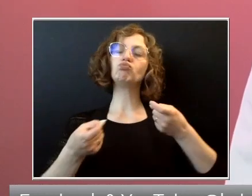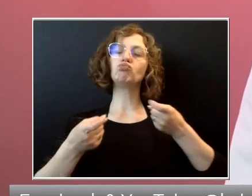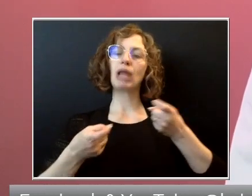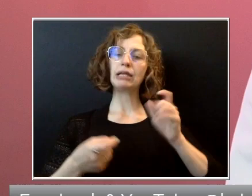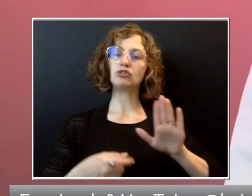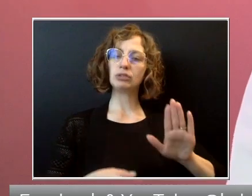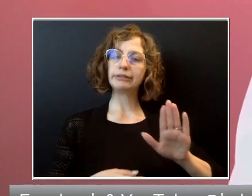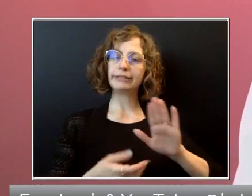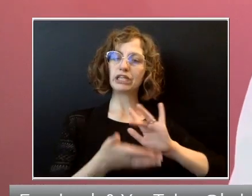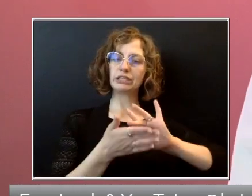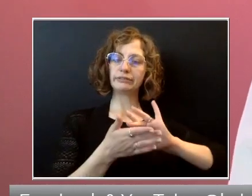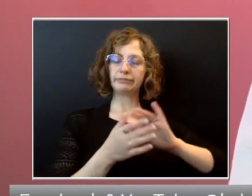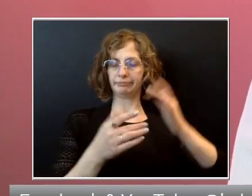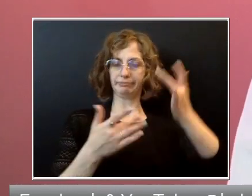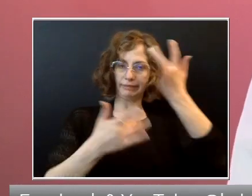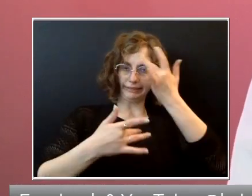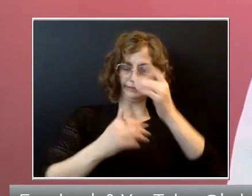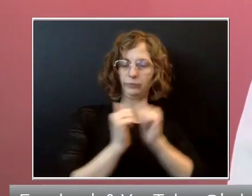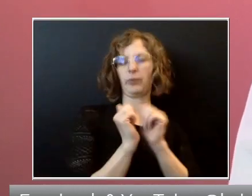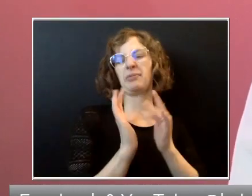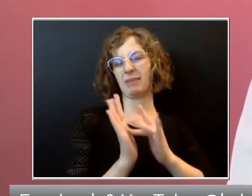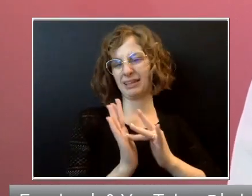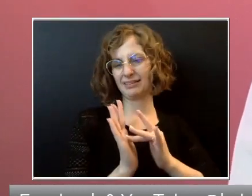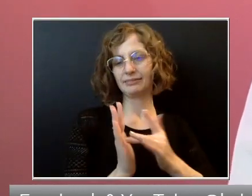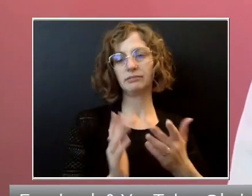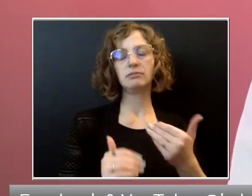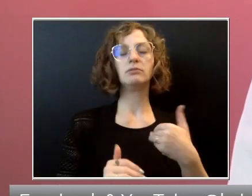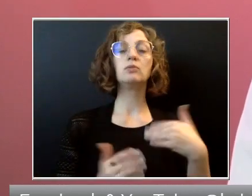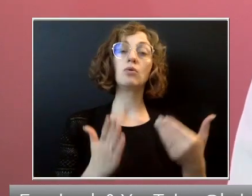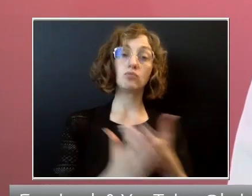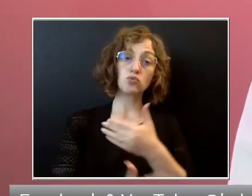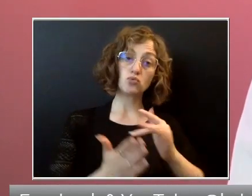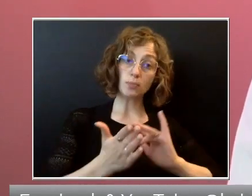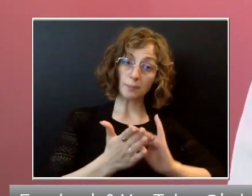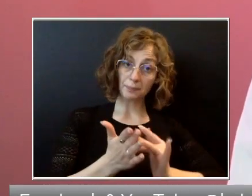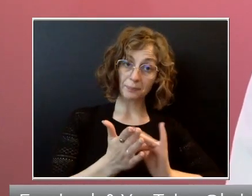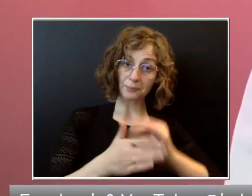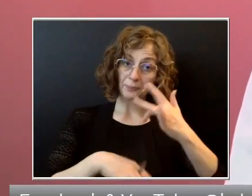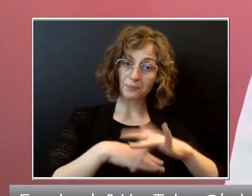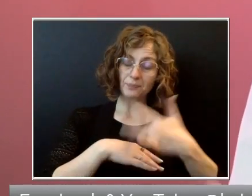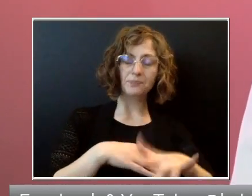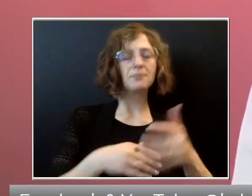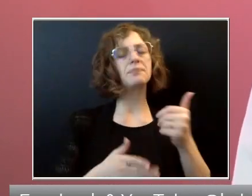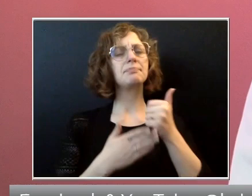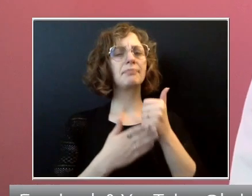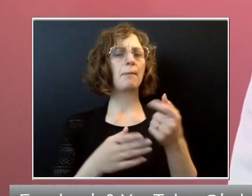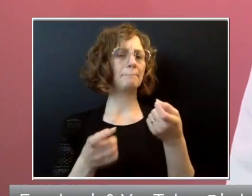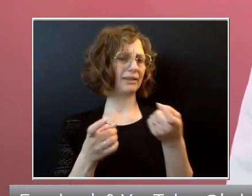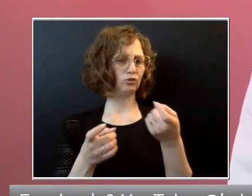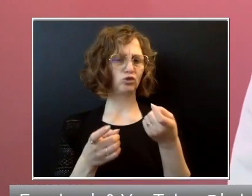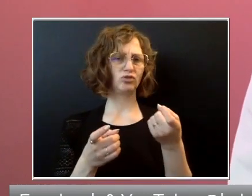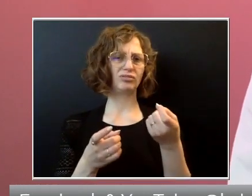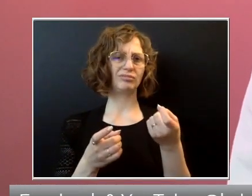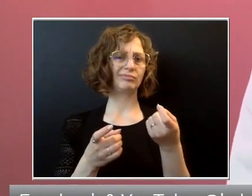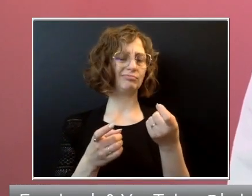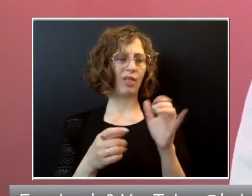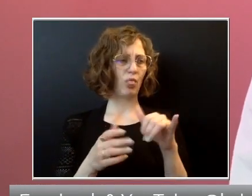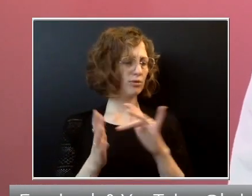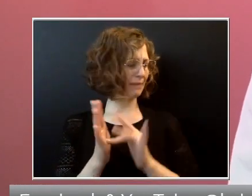We have new medications to help manage the disease in the past 18 months, which